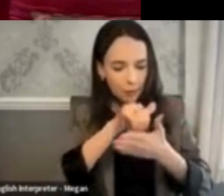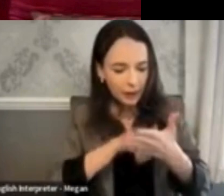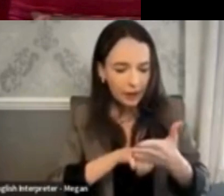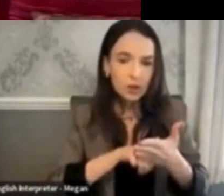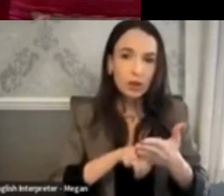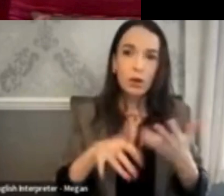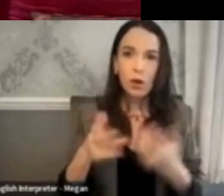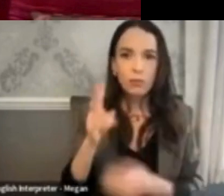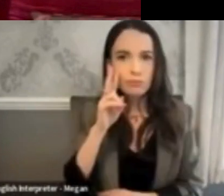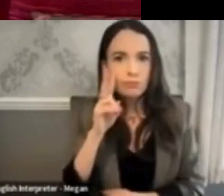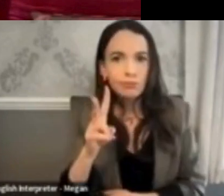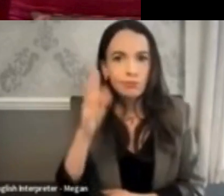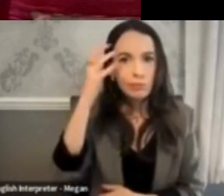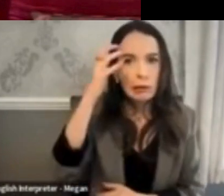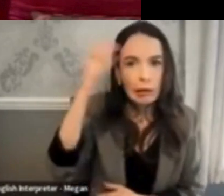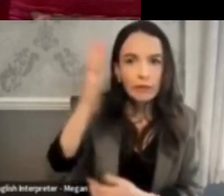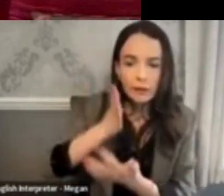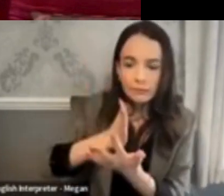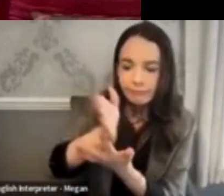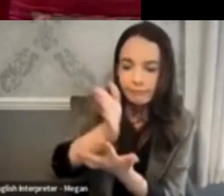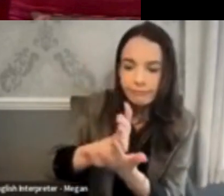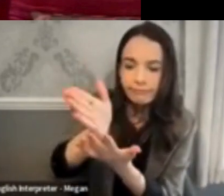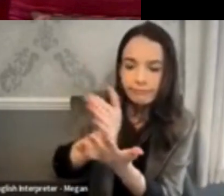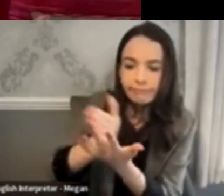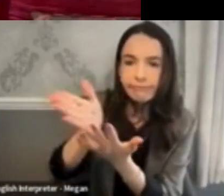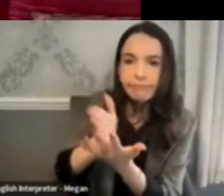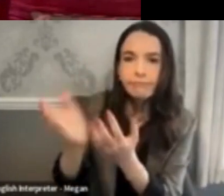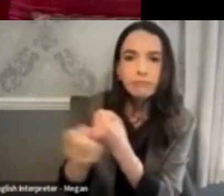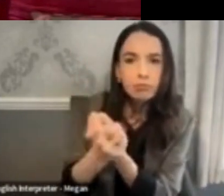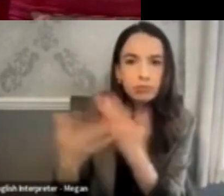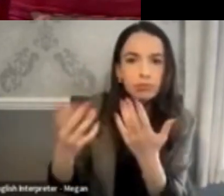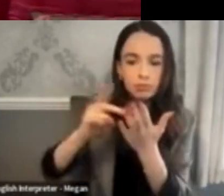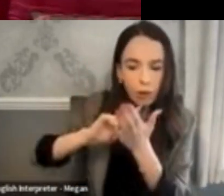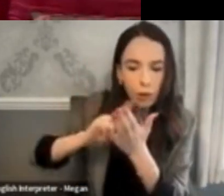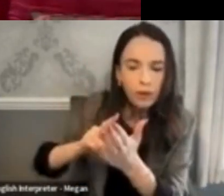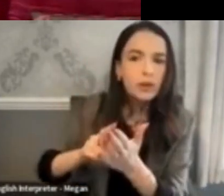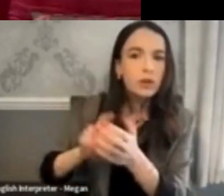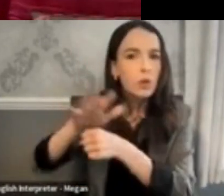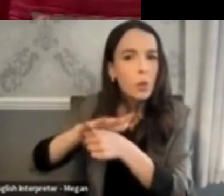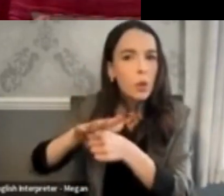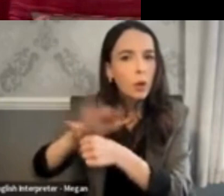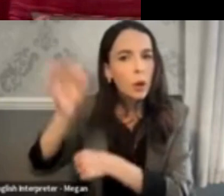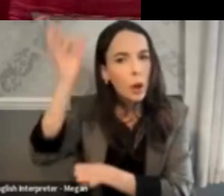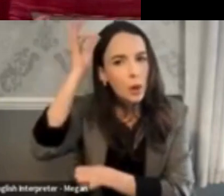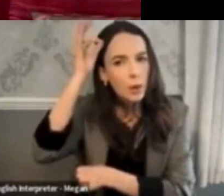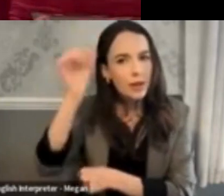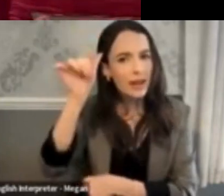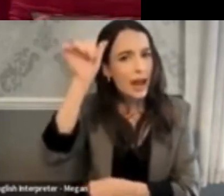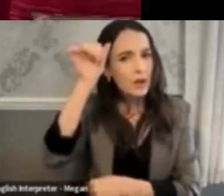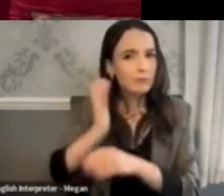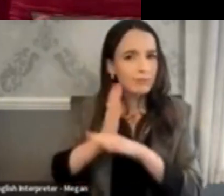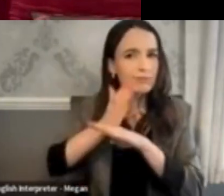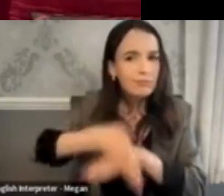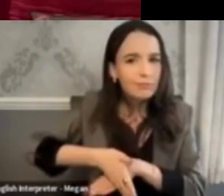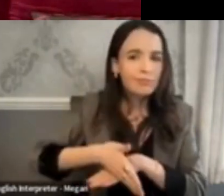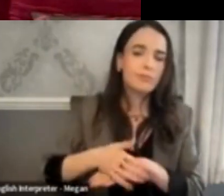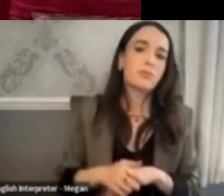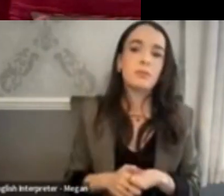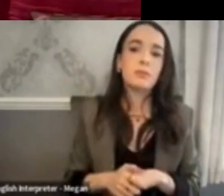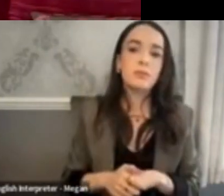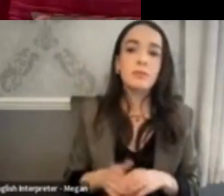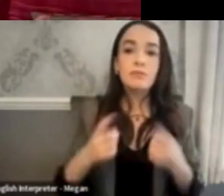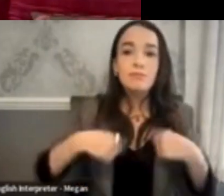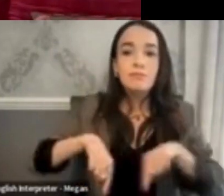the governance routes of multiple organisations or local authorities. The Arts Council and the Department for